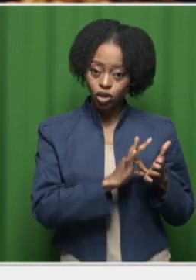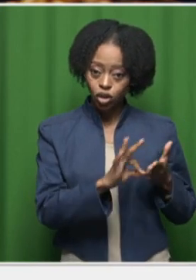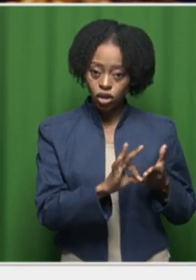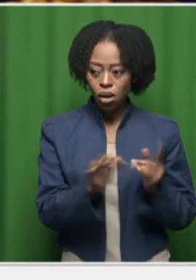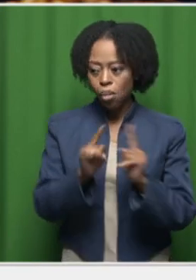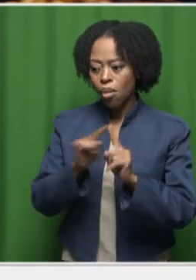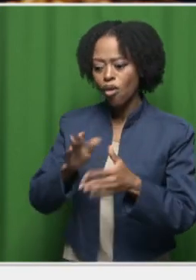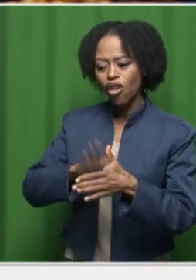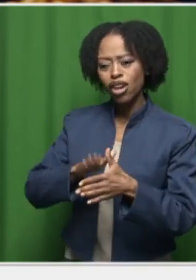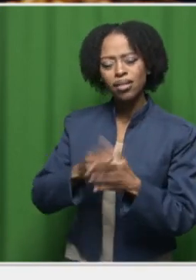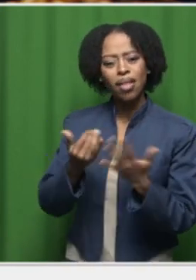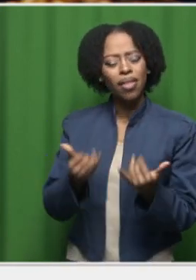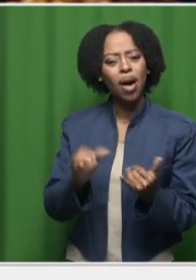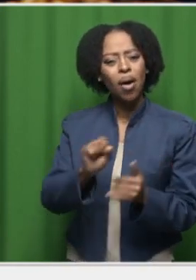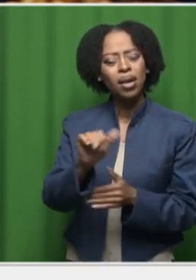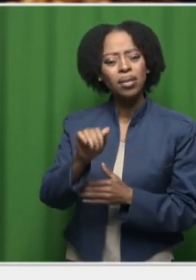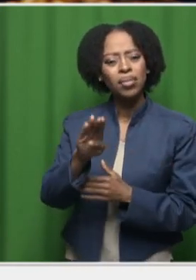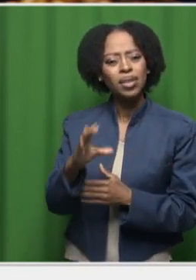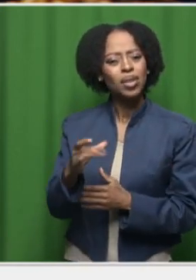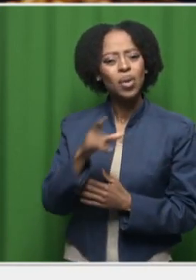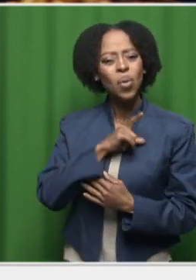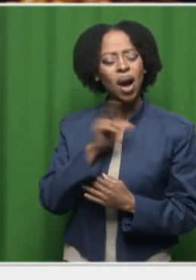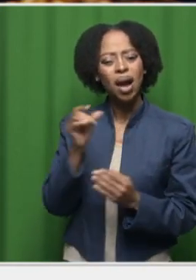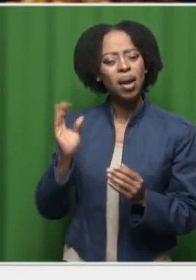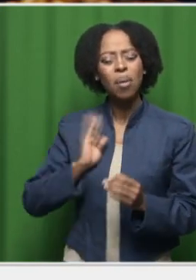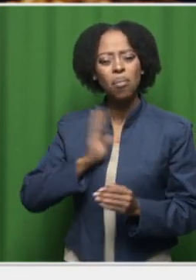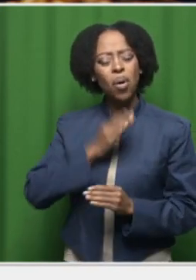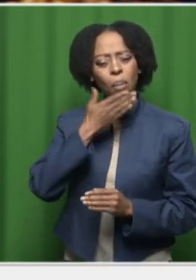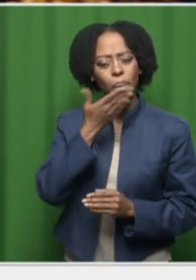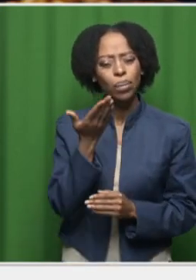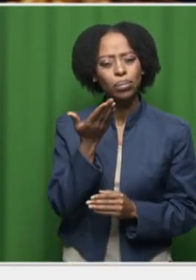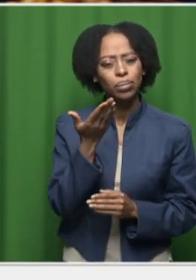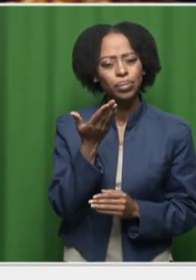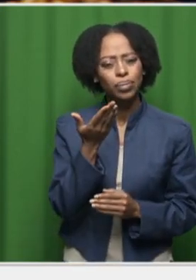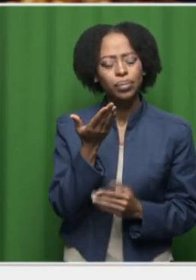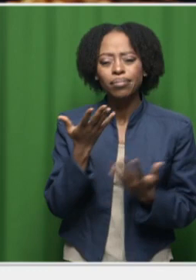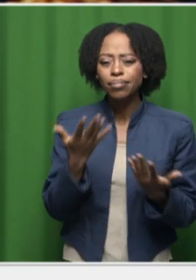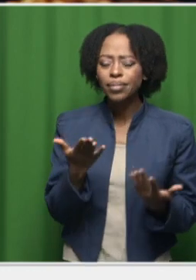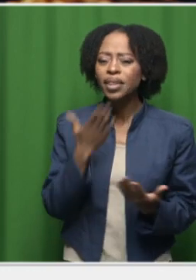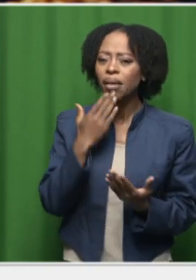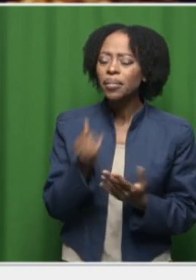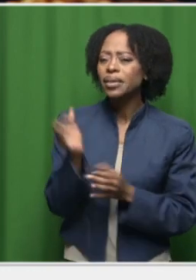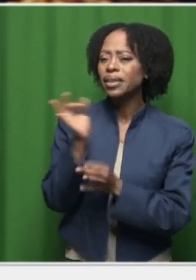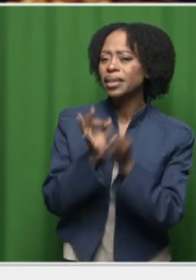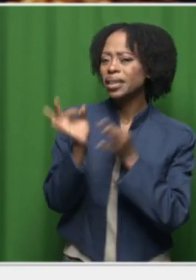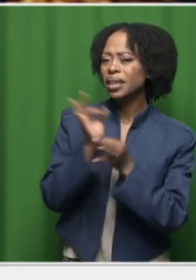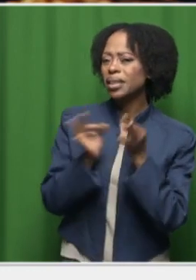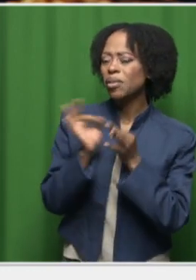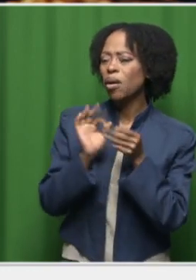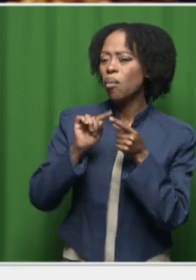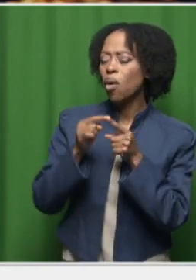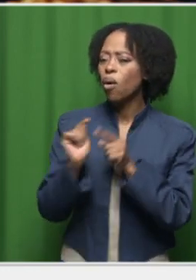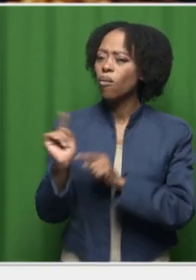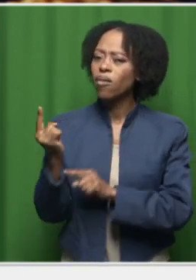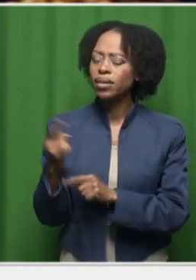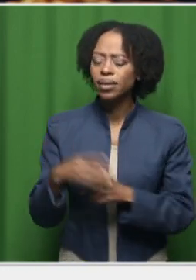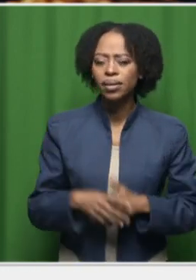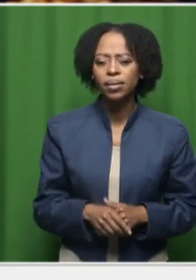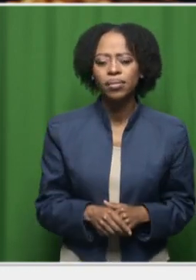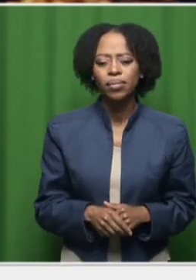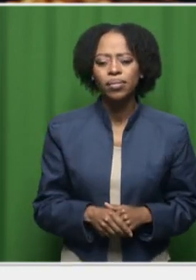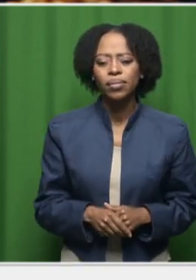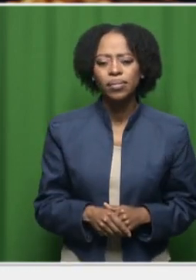was no reason for the SABC to ever be without a board. So can you just weigh in on that particular point first and